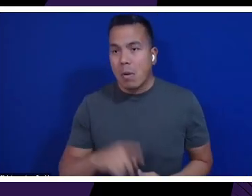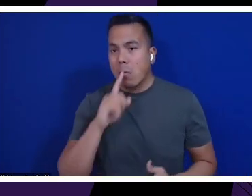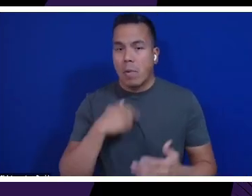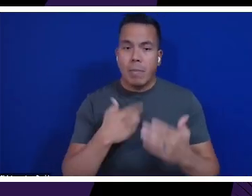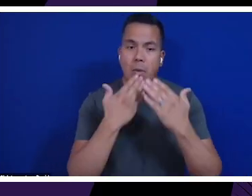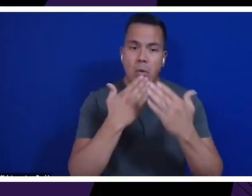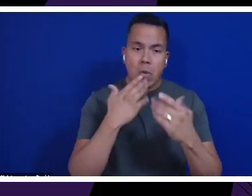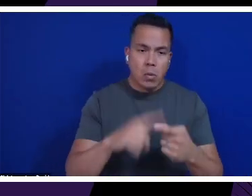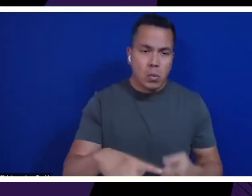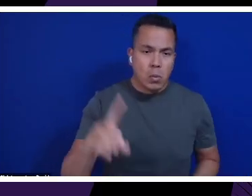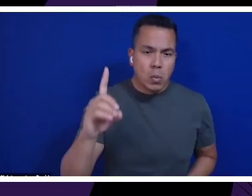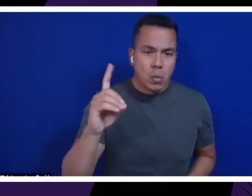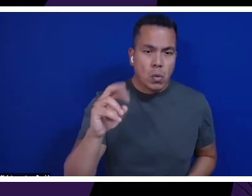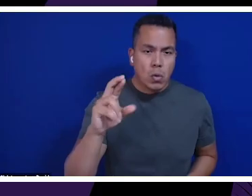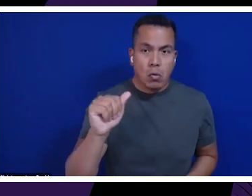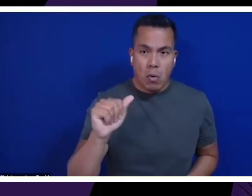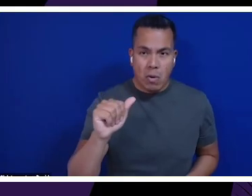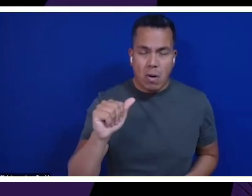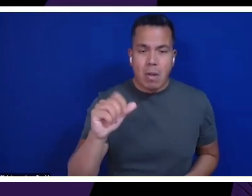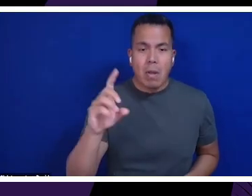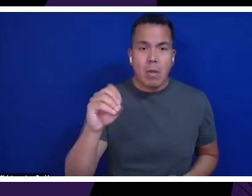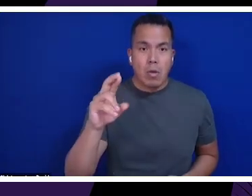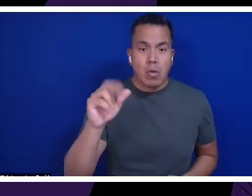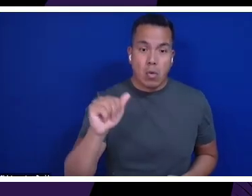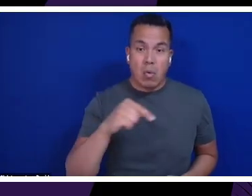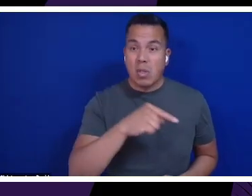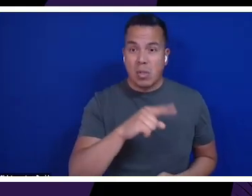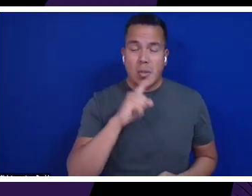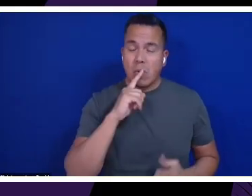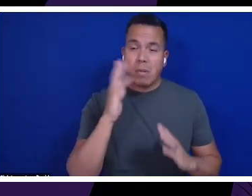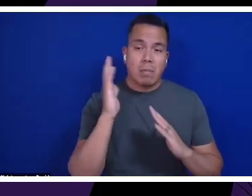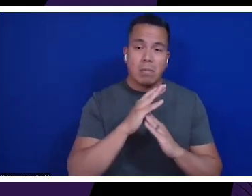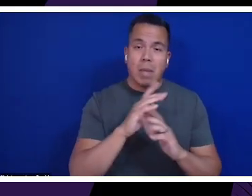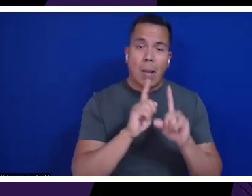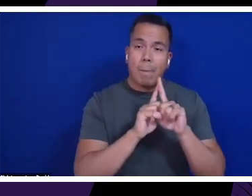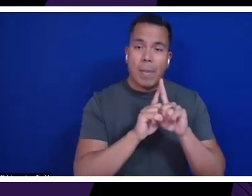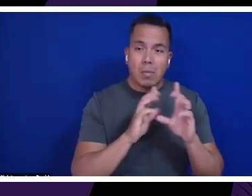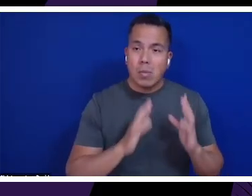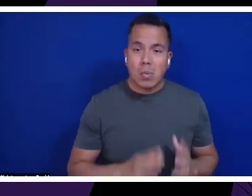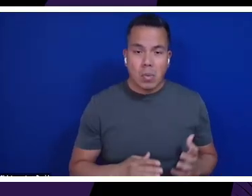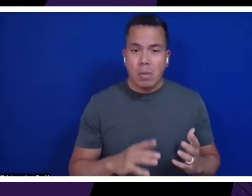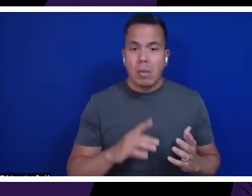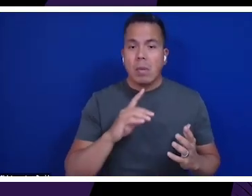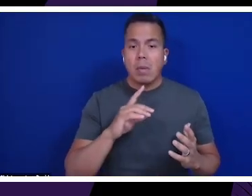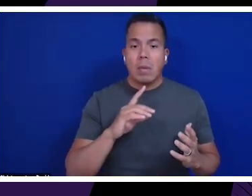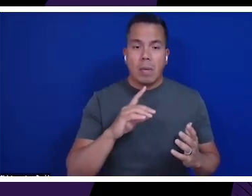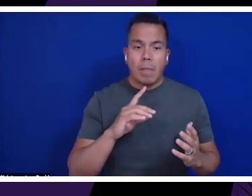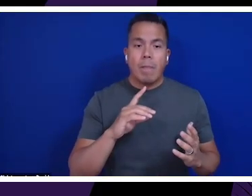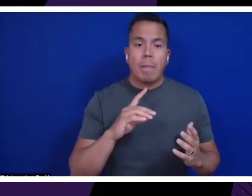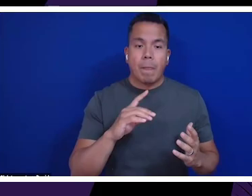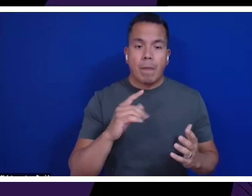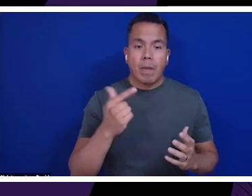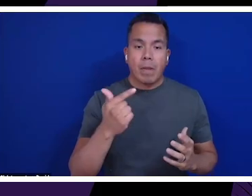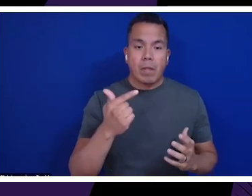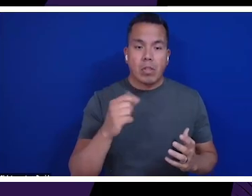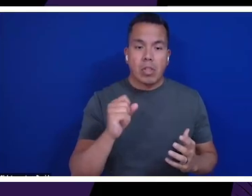Dora. Dora is more than a mentor to me. Like I said, just sort of experience going into it, but it was a blast for me. And